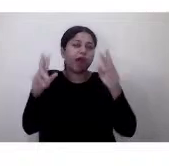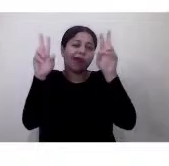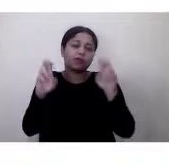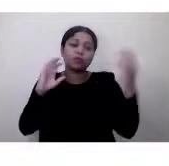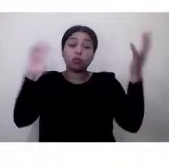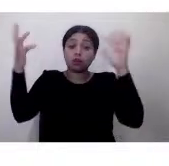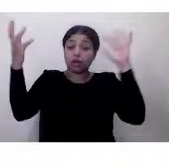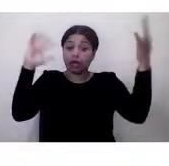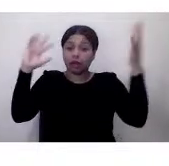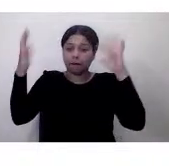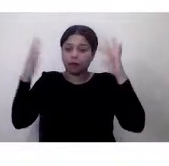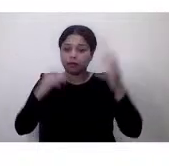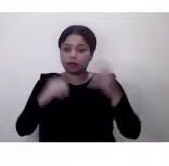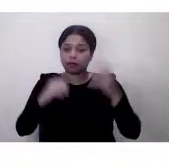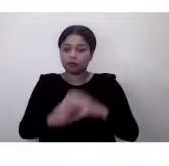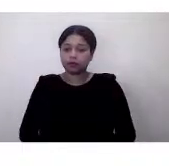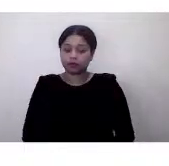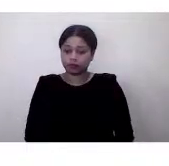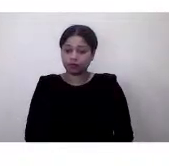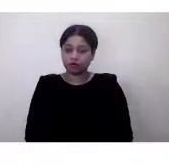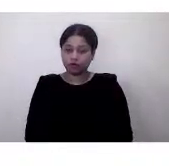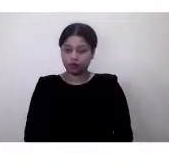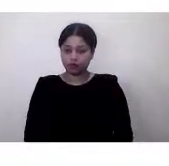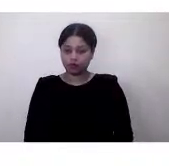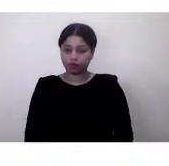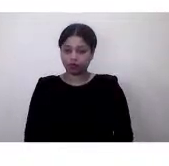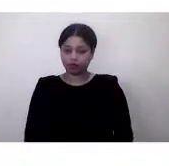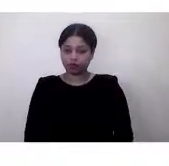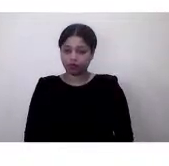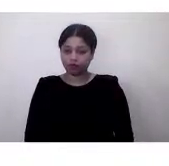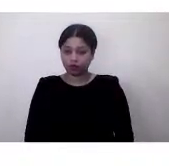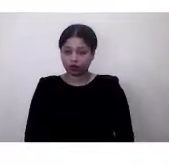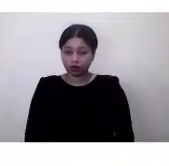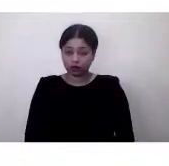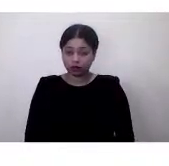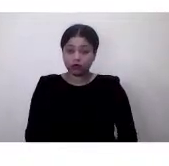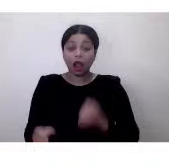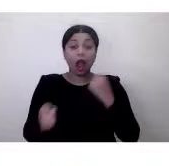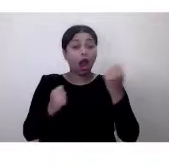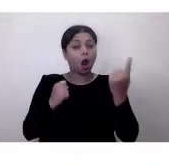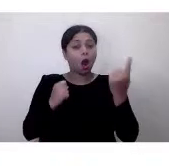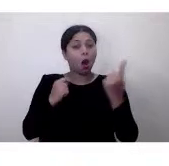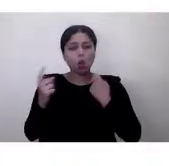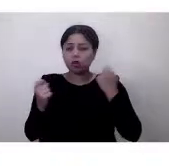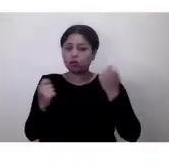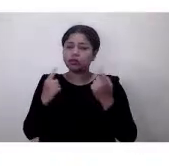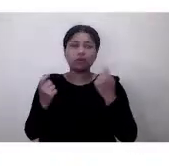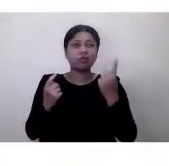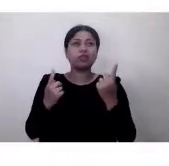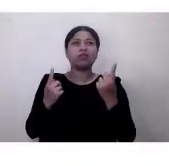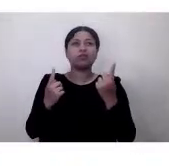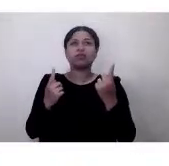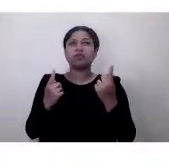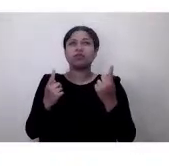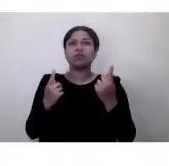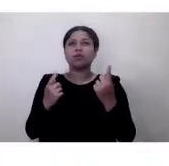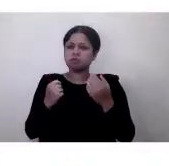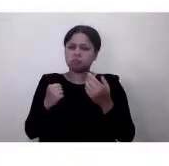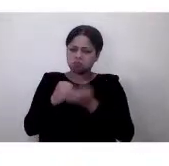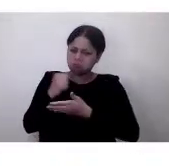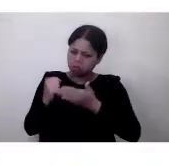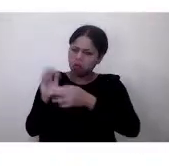Here are some key principles for you to bear in mind when planning lessons on climate.